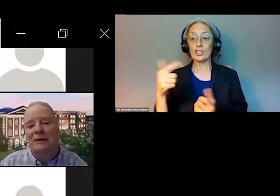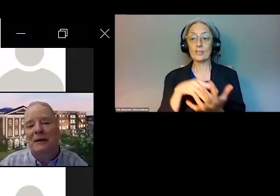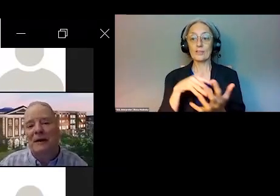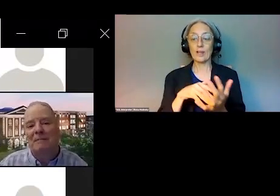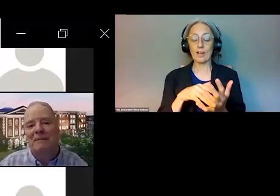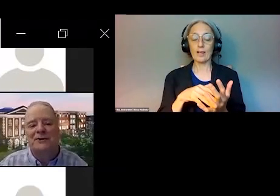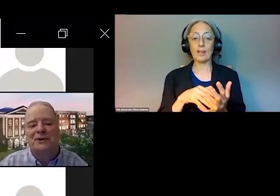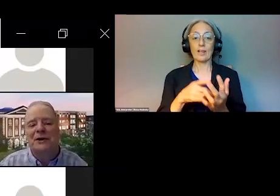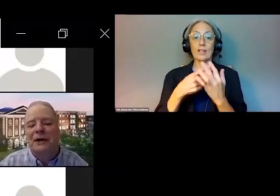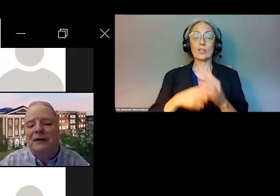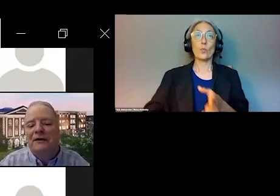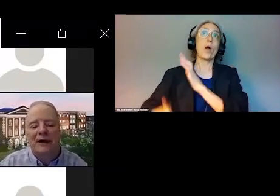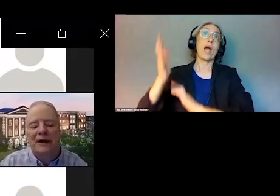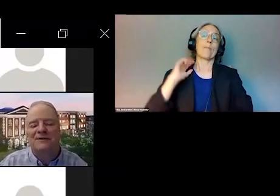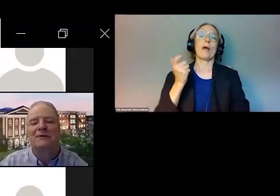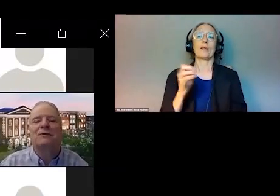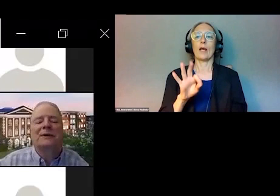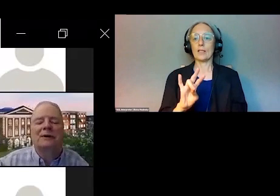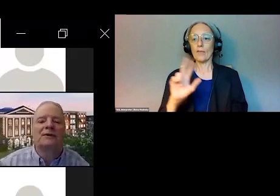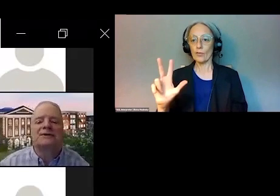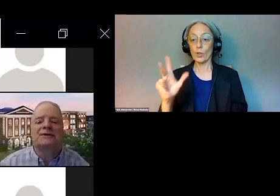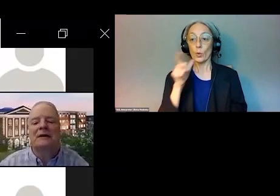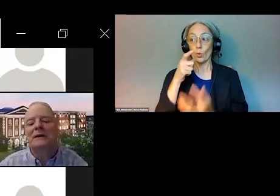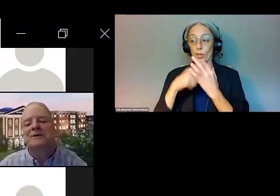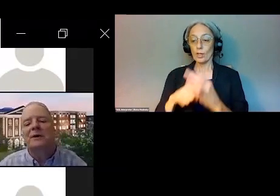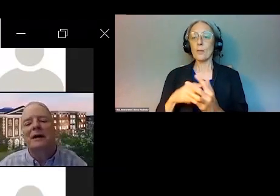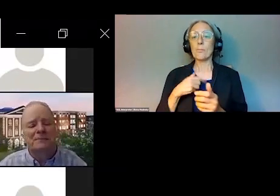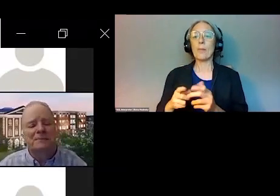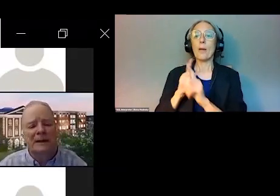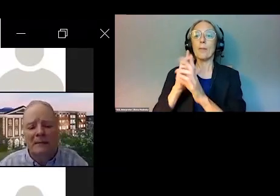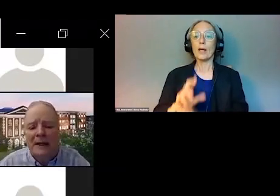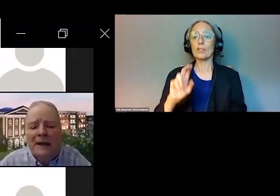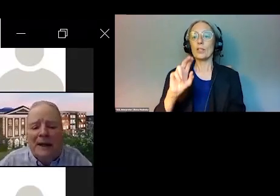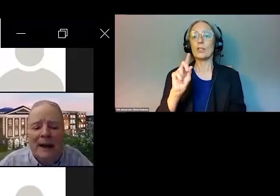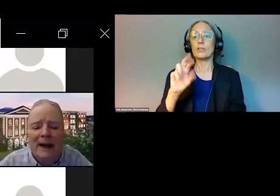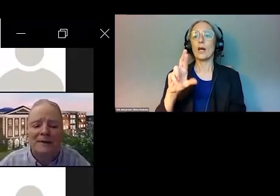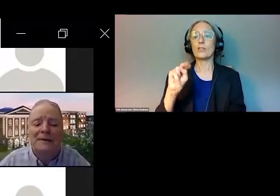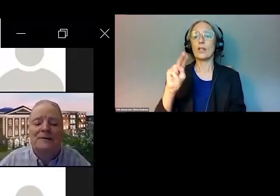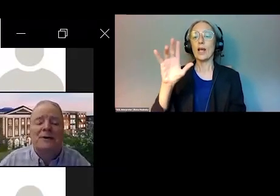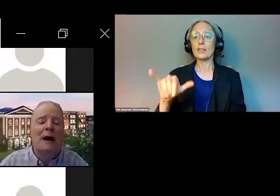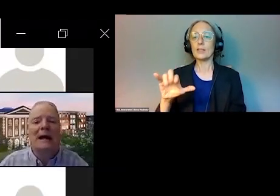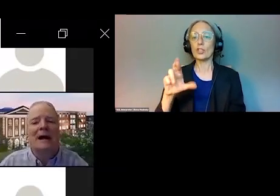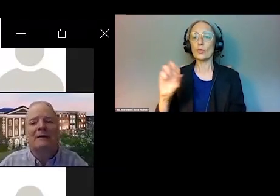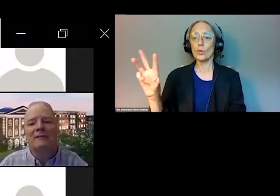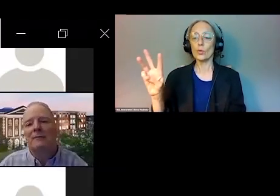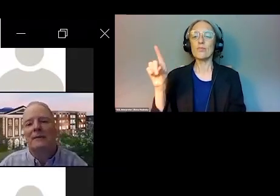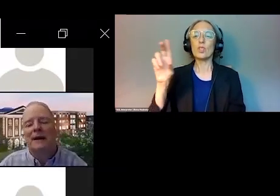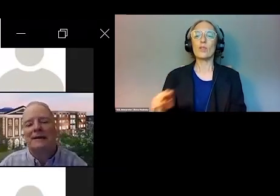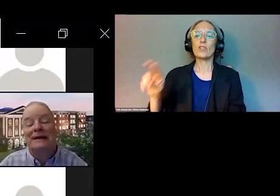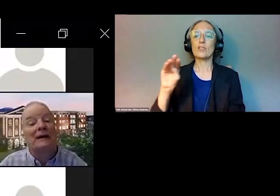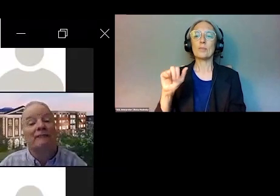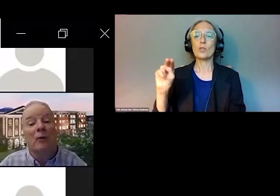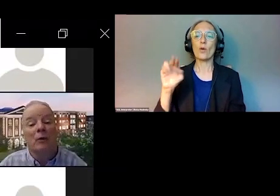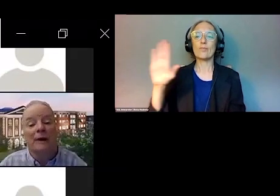in 1973 by my mentor, Dr. Nancy Crew at the University of Minnesota Hospital. And so I